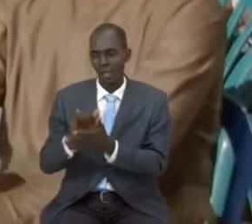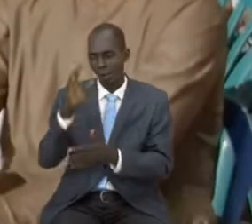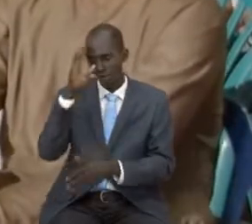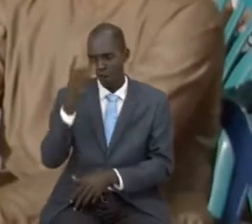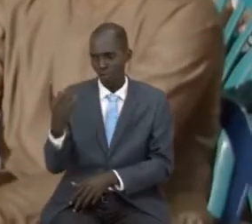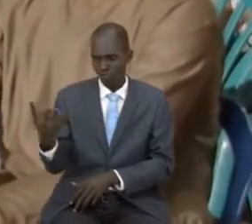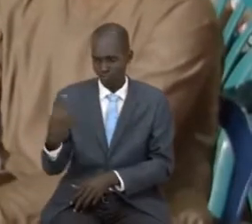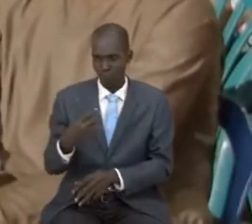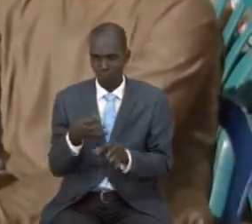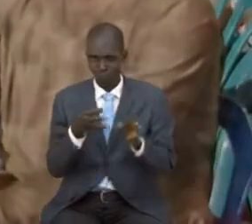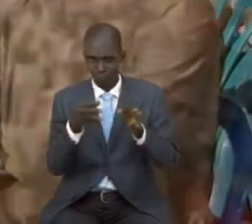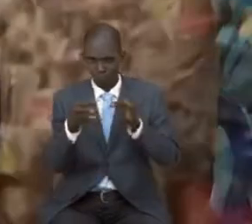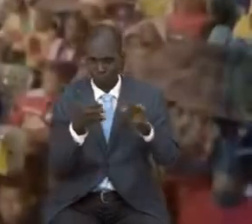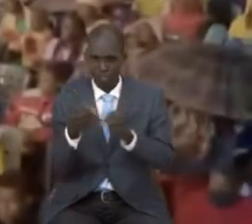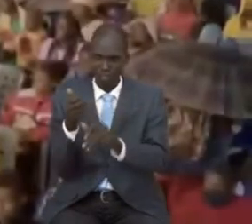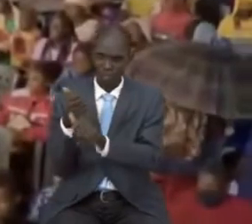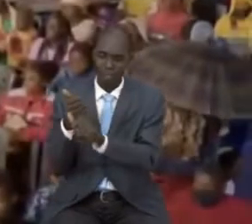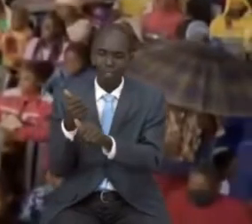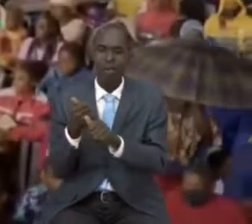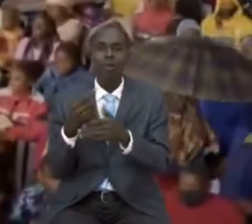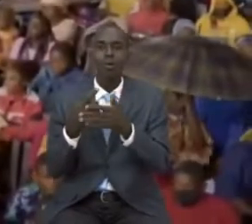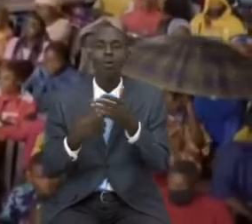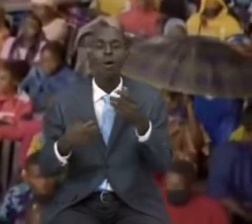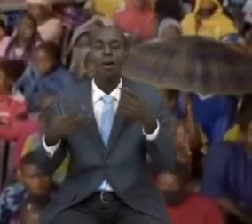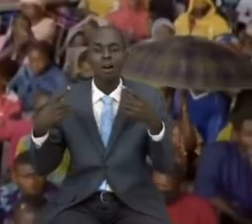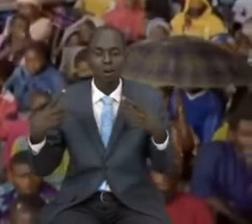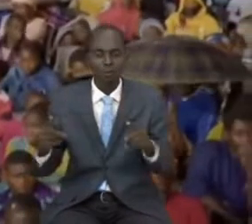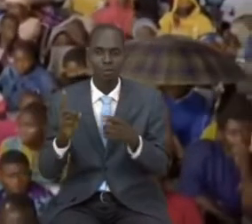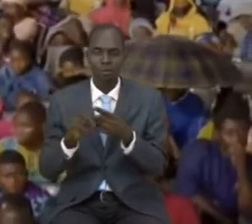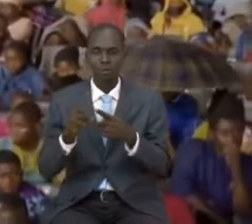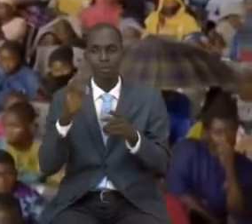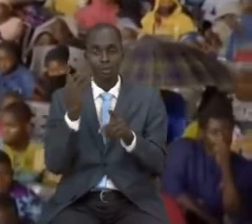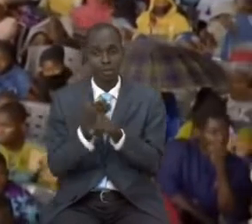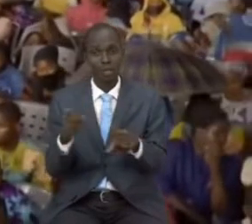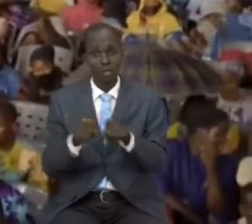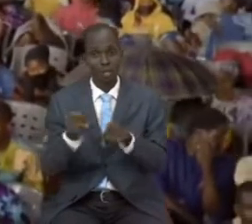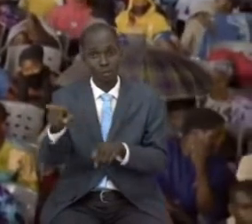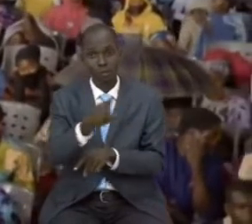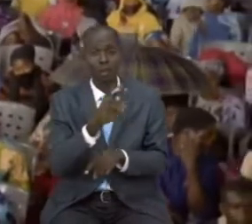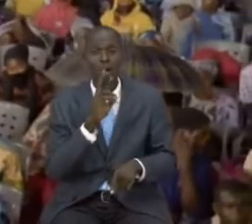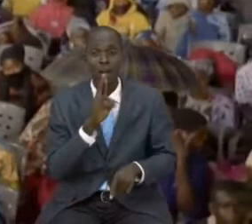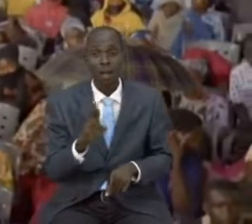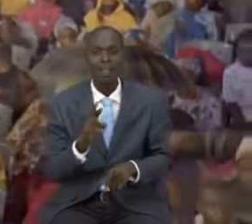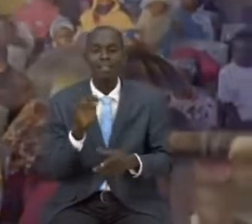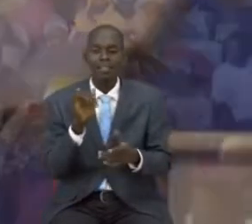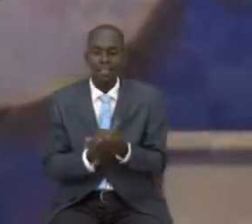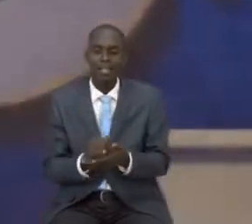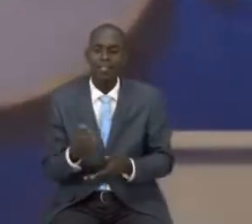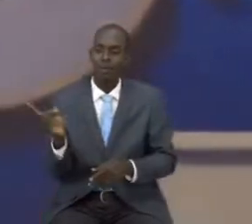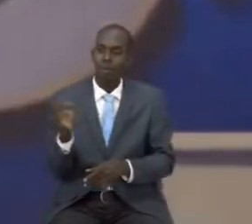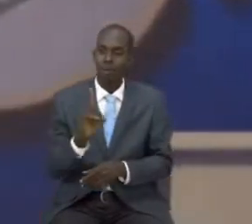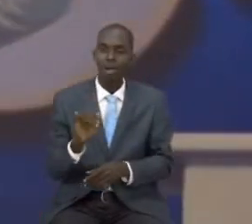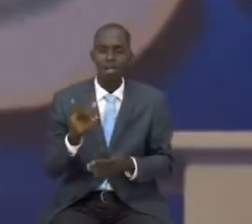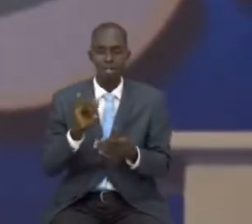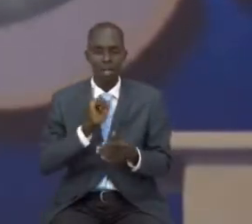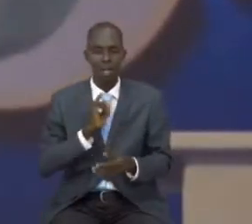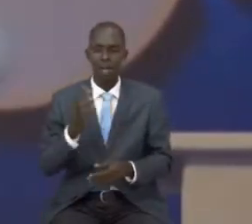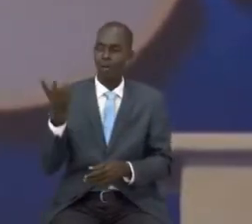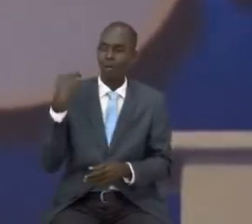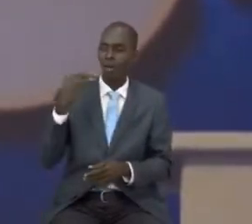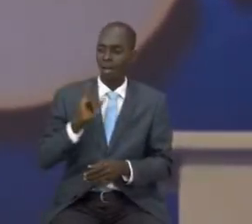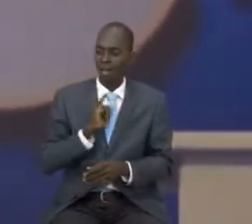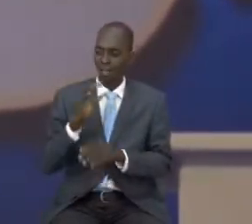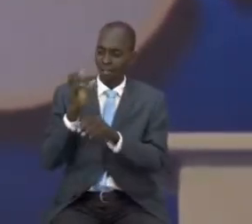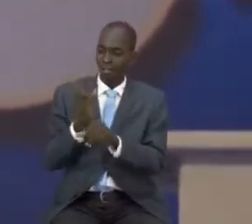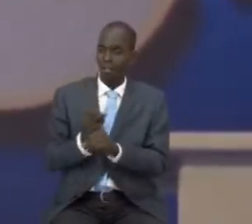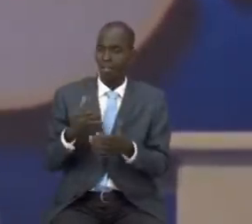to you tonight and say, just like you are now. That's where I was, and I got it.